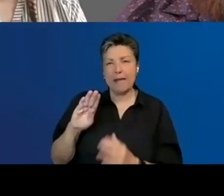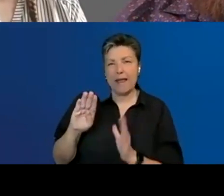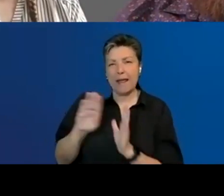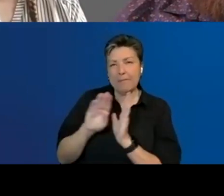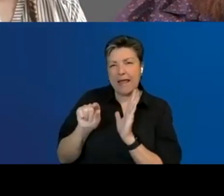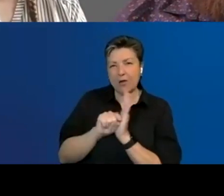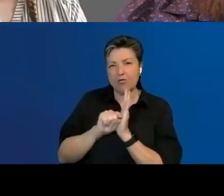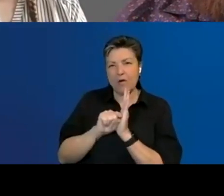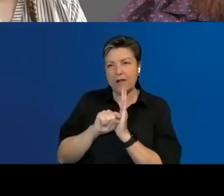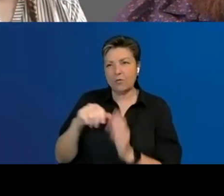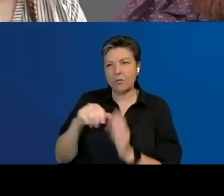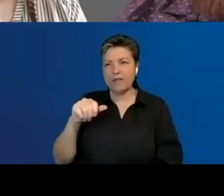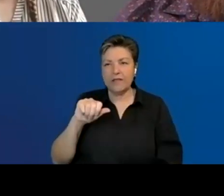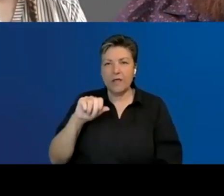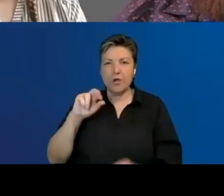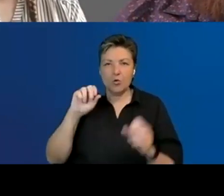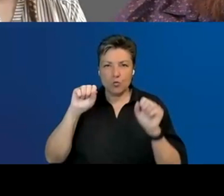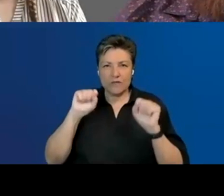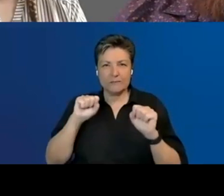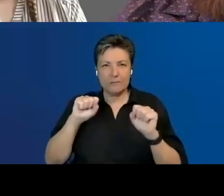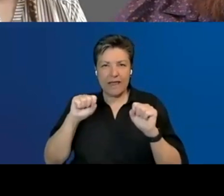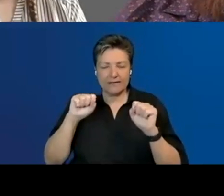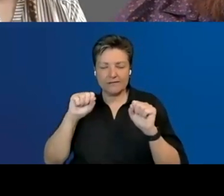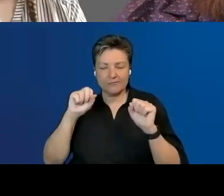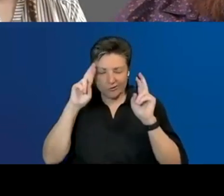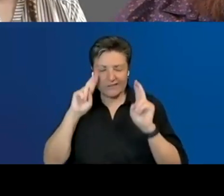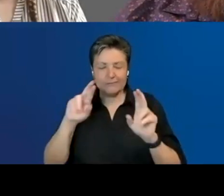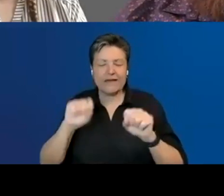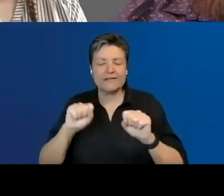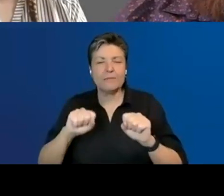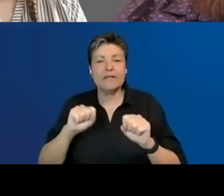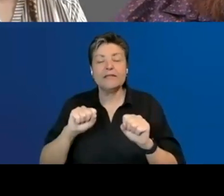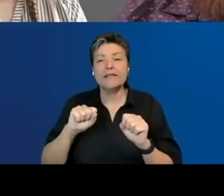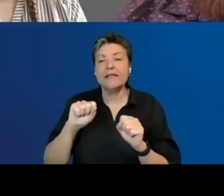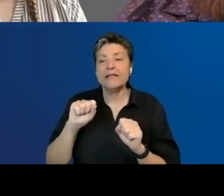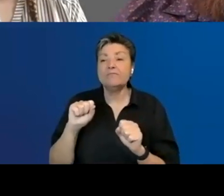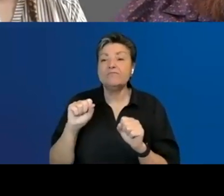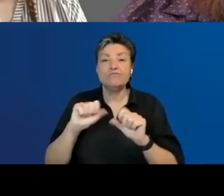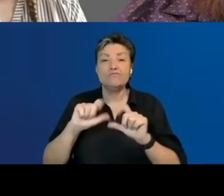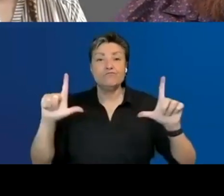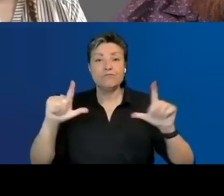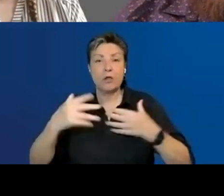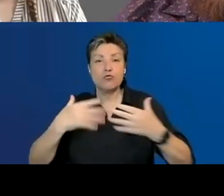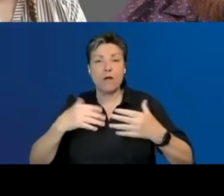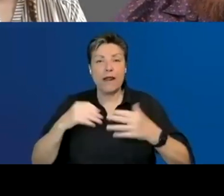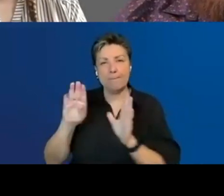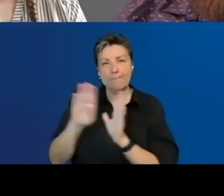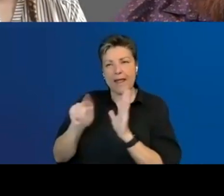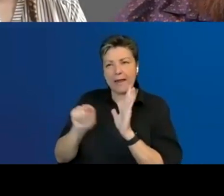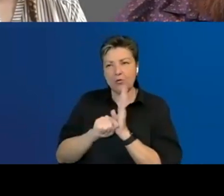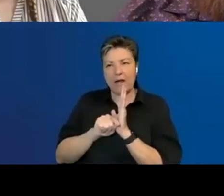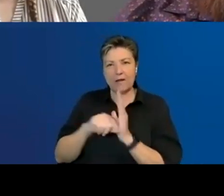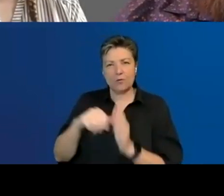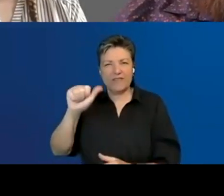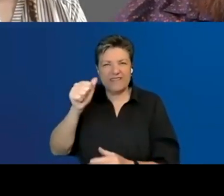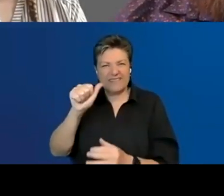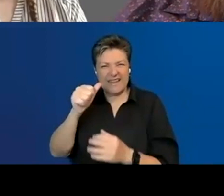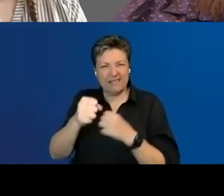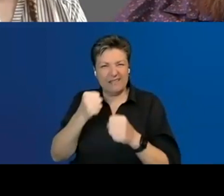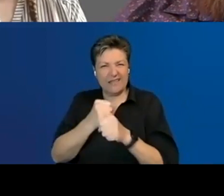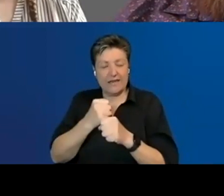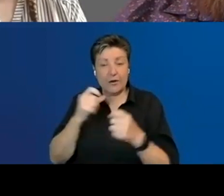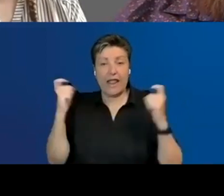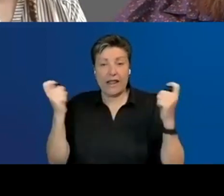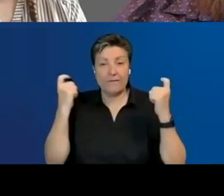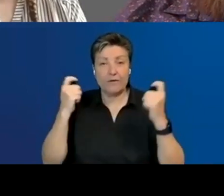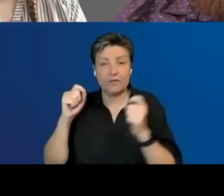in the top right-hand corner. And so I founded and hosted a podcast about dating